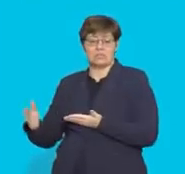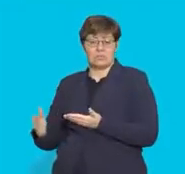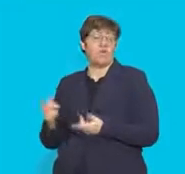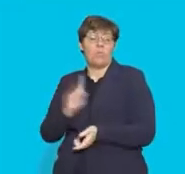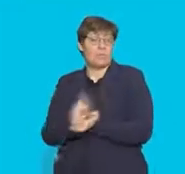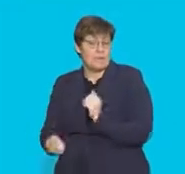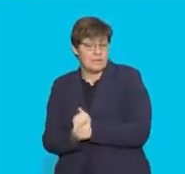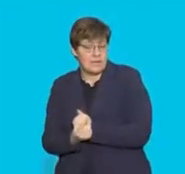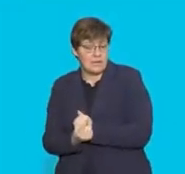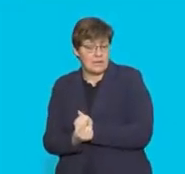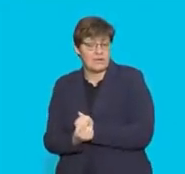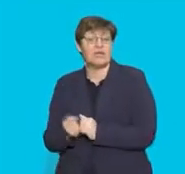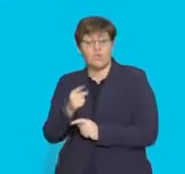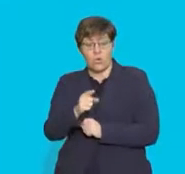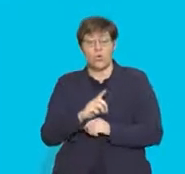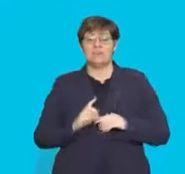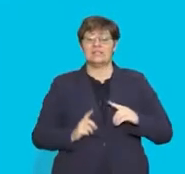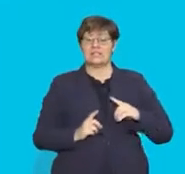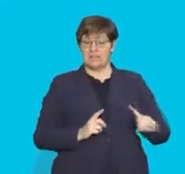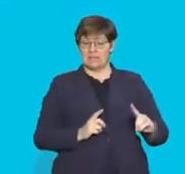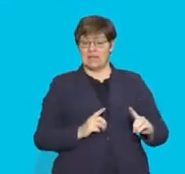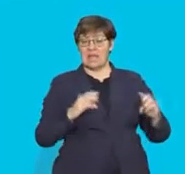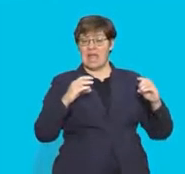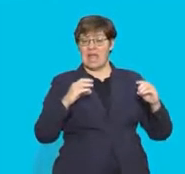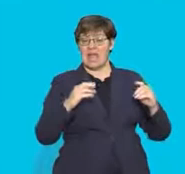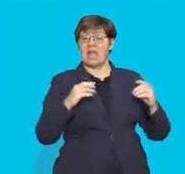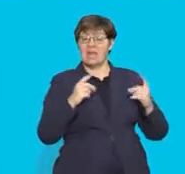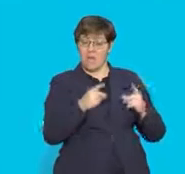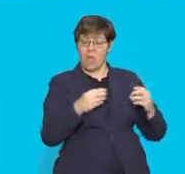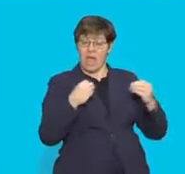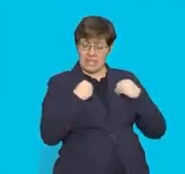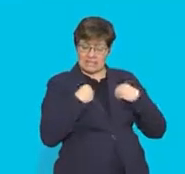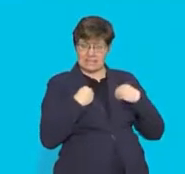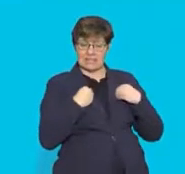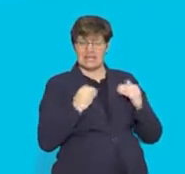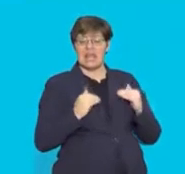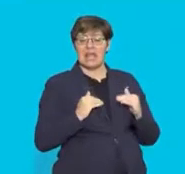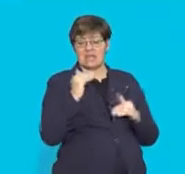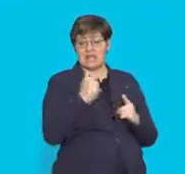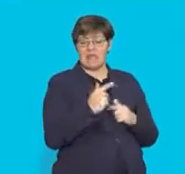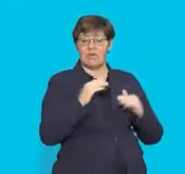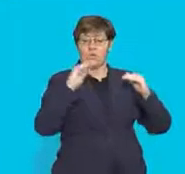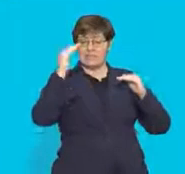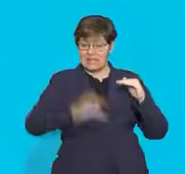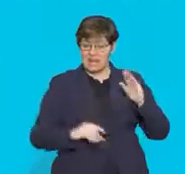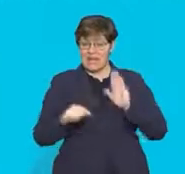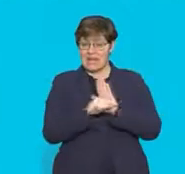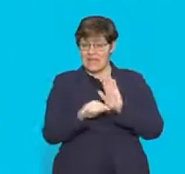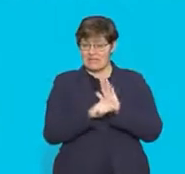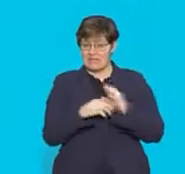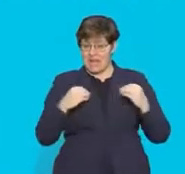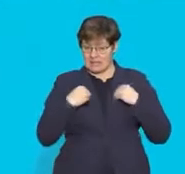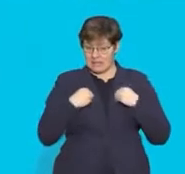happens. You are debiting, your asset is increasing. Why is that? When you decrease your negative asset, you